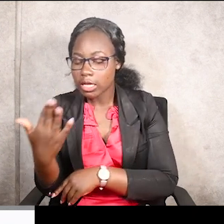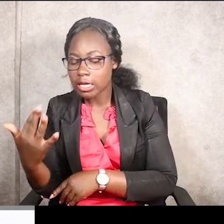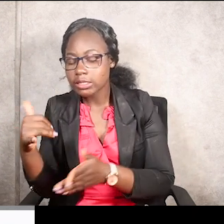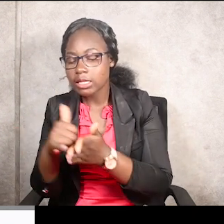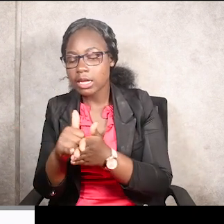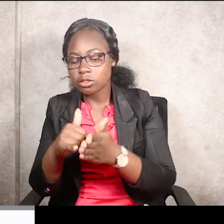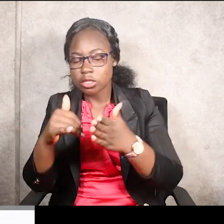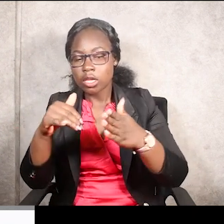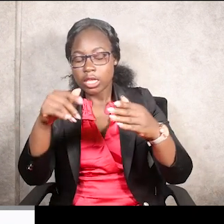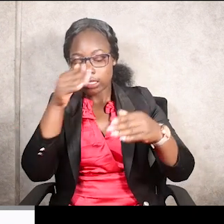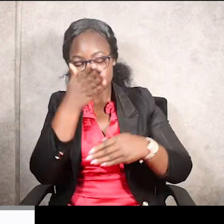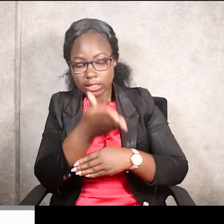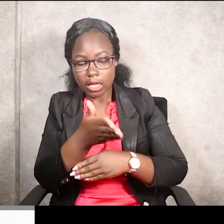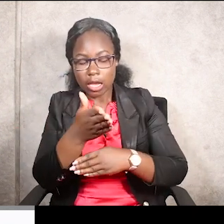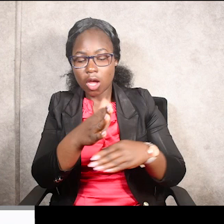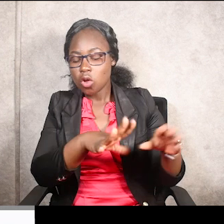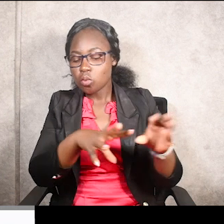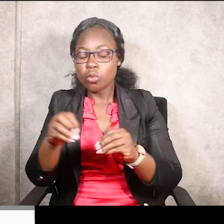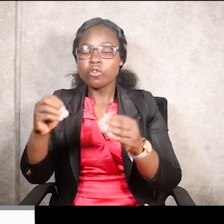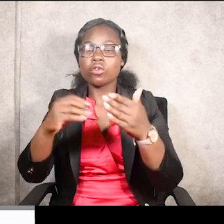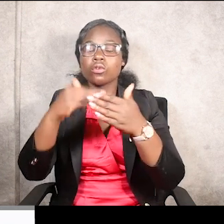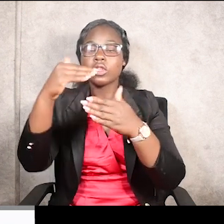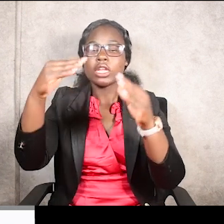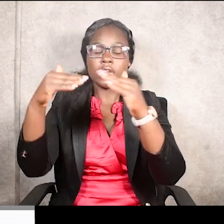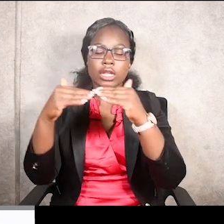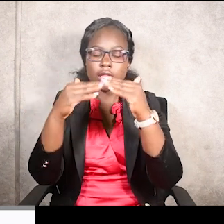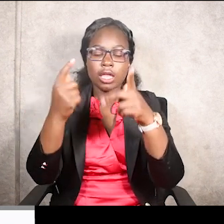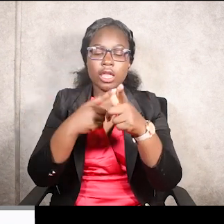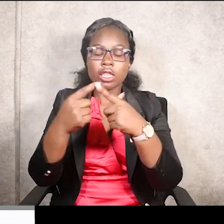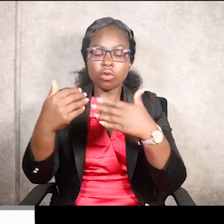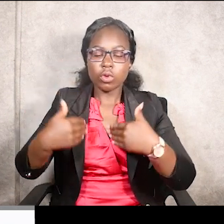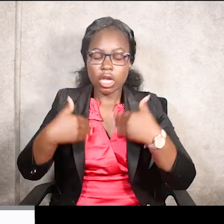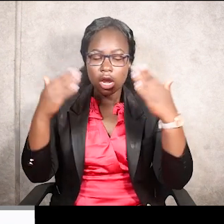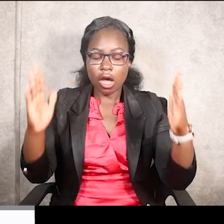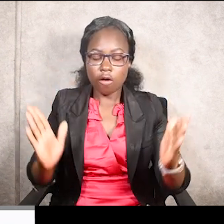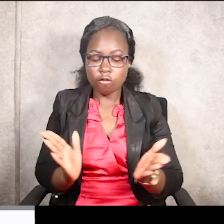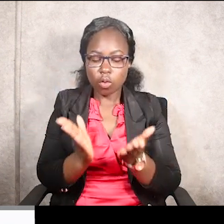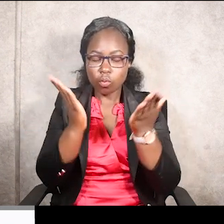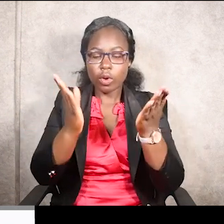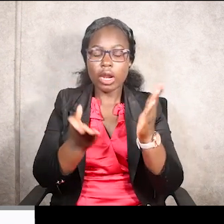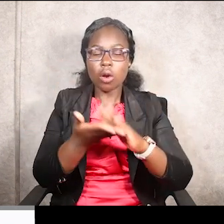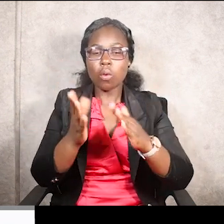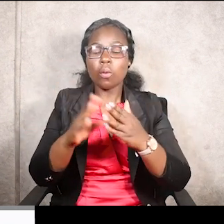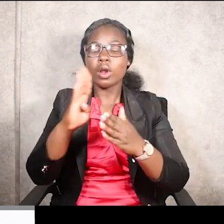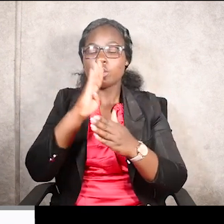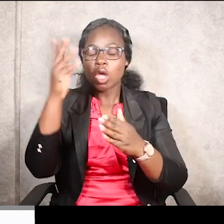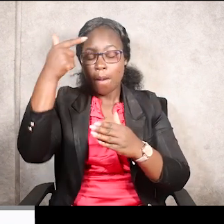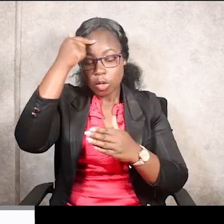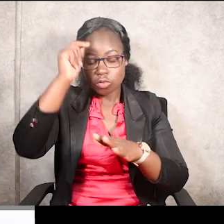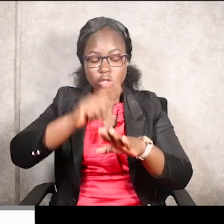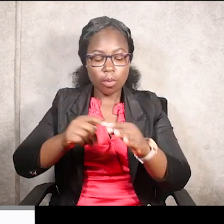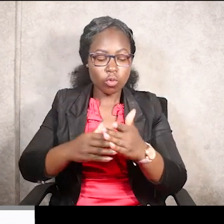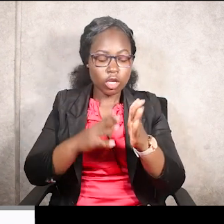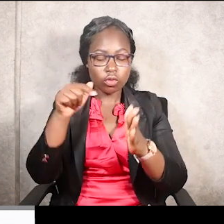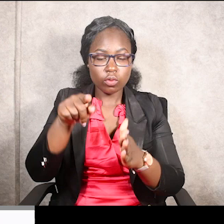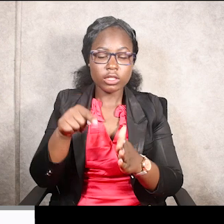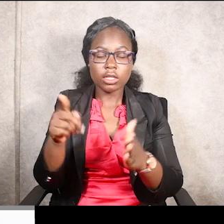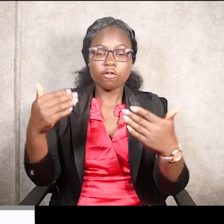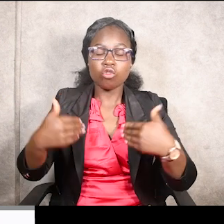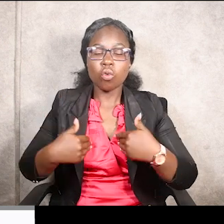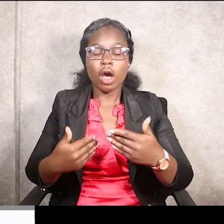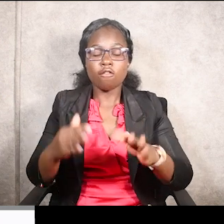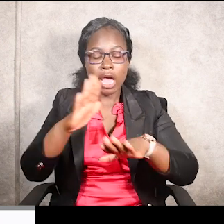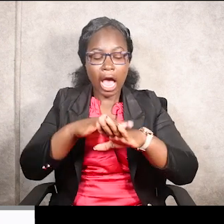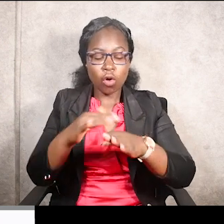available to propel you to the next level. Then there will be enhanced well-being, because as you lead yourself, you're able to strike a good